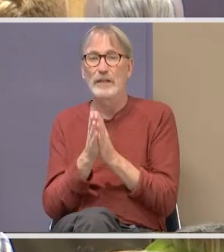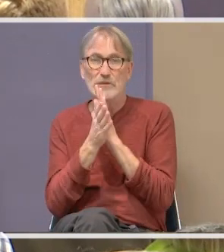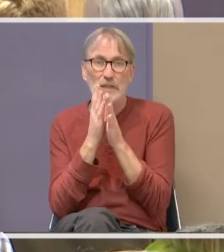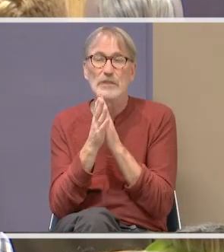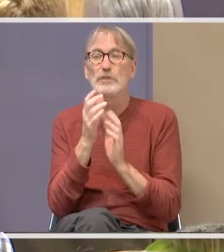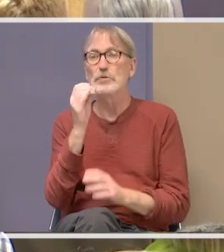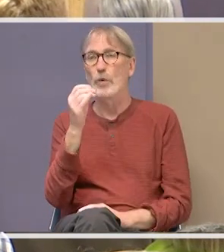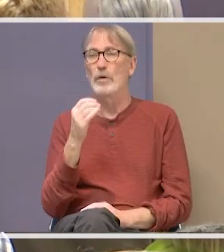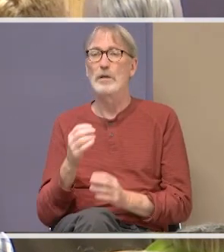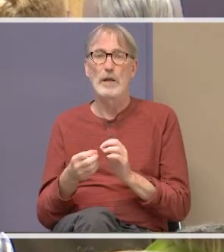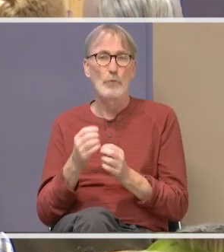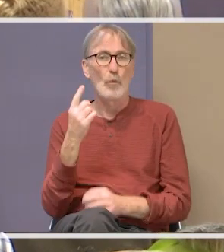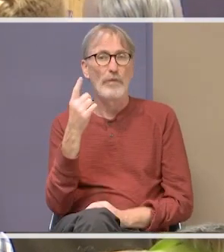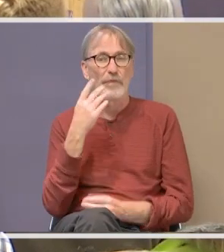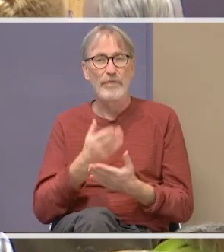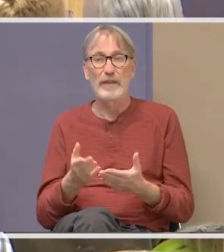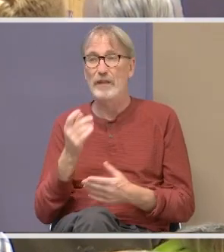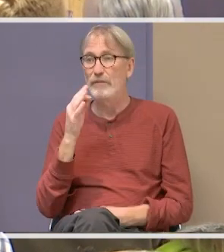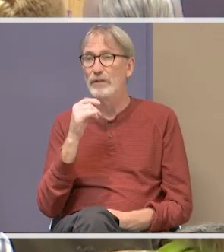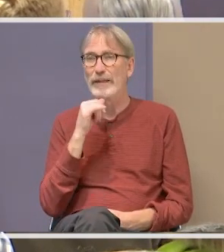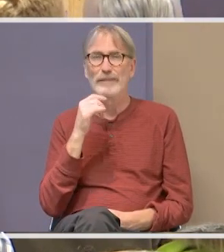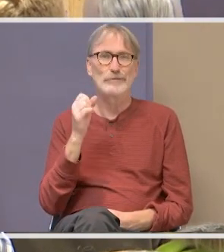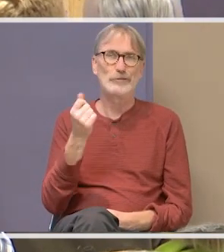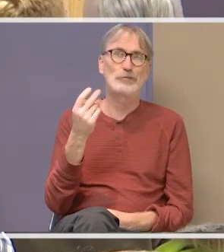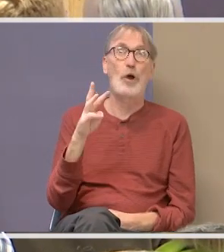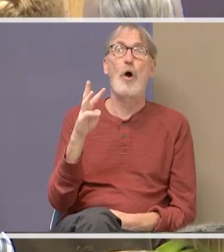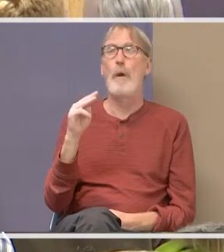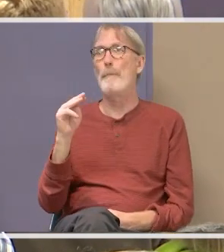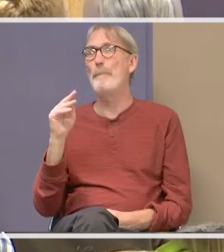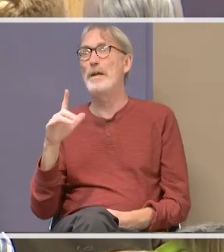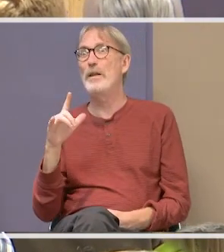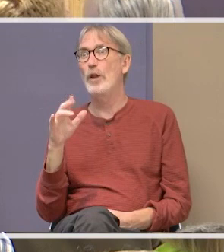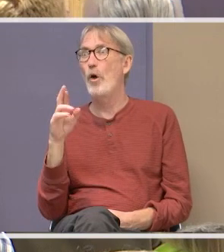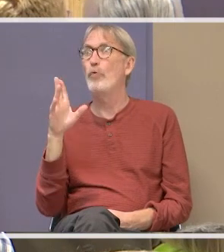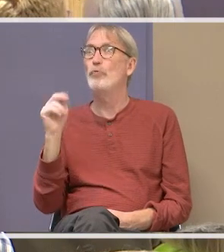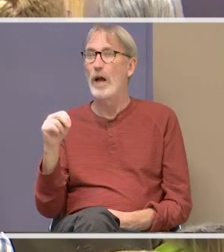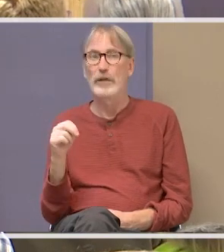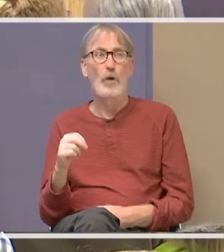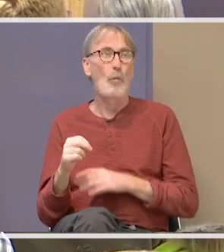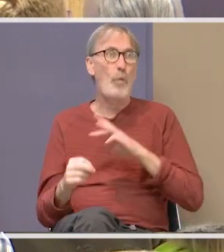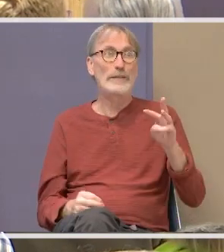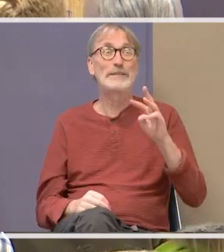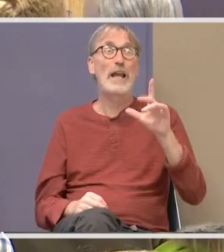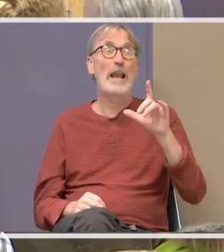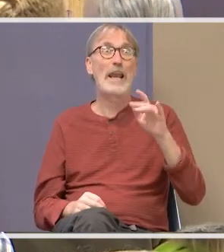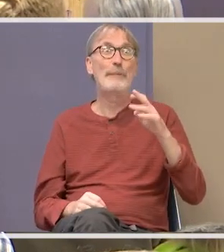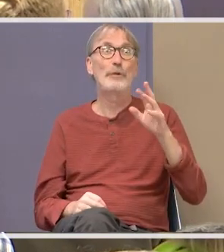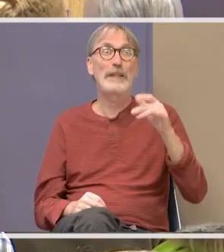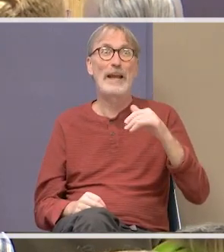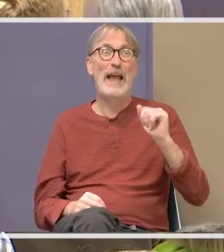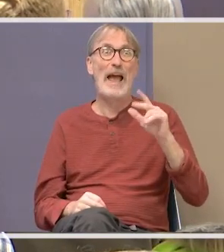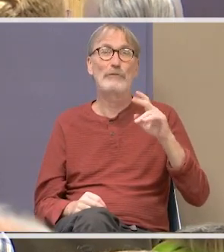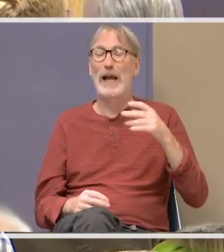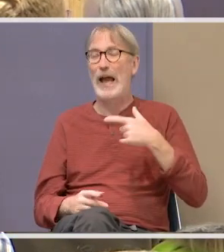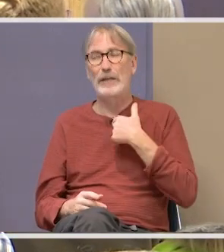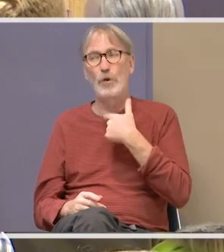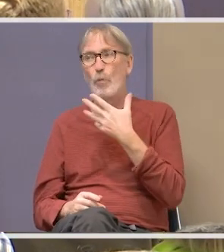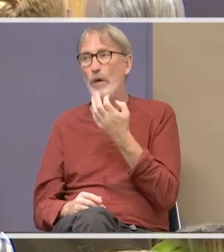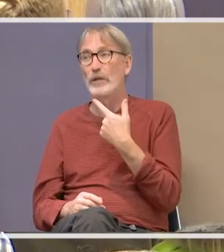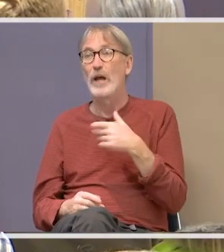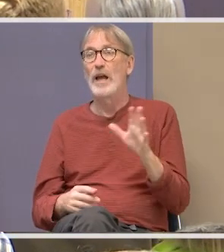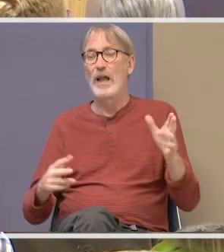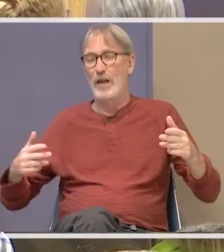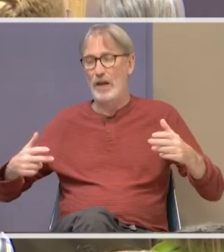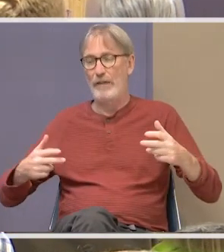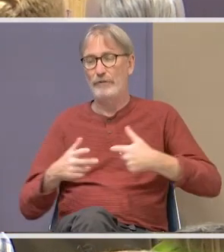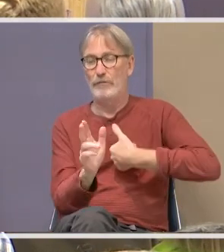things I never, unless it's like we're talking the Sawmill Run Boulevards of the world, West Liberty Avenues, I have zero desire to have a left turn and a right turn